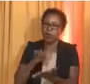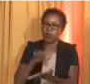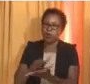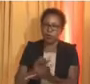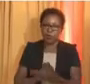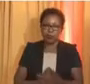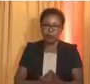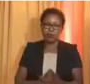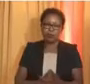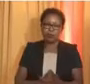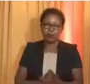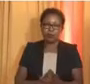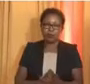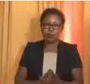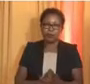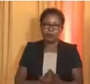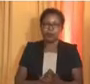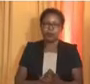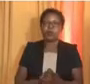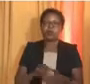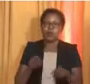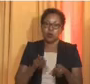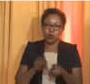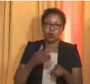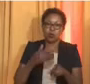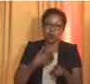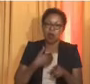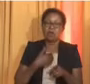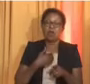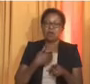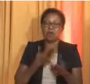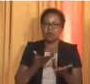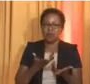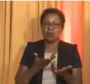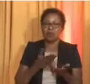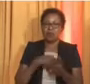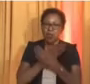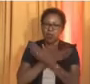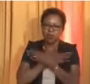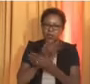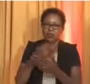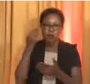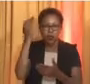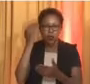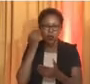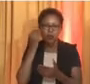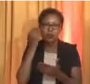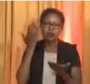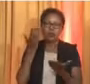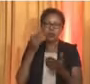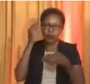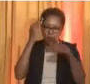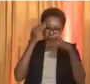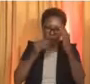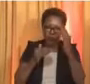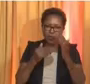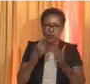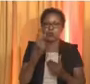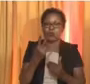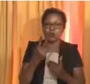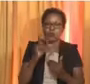the briefs by the Hamisi, Professor Rosalind Dixon, and Professor David E.